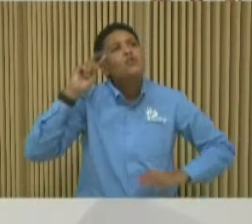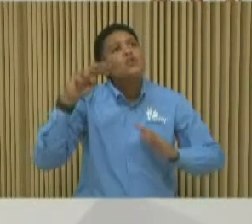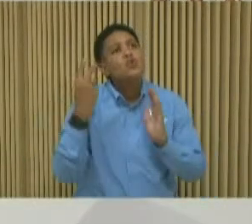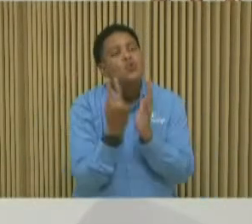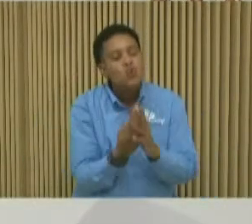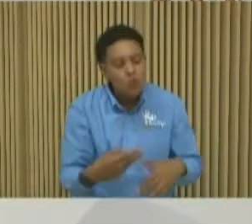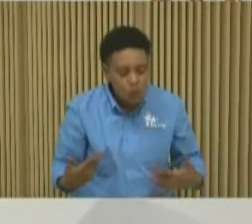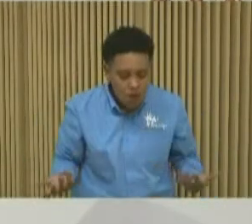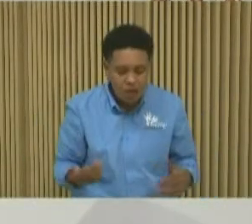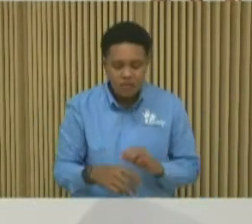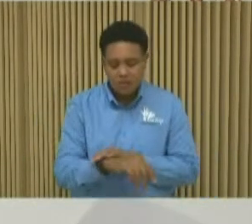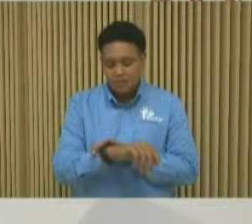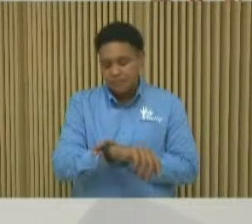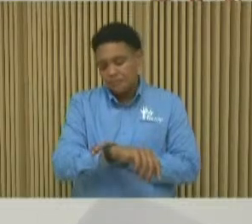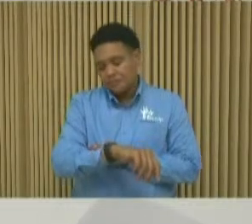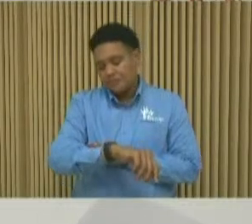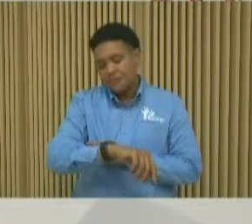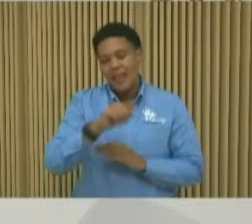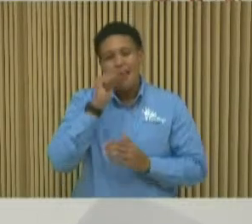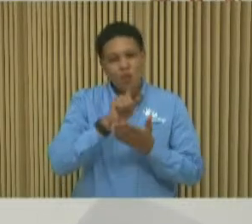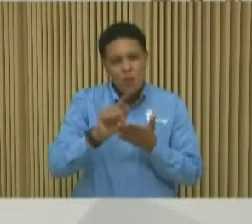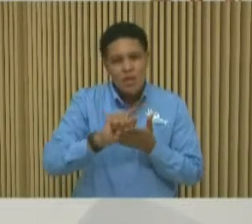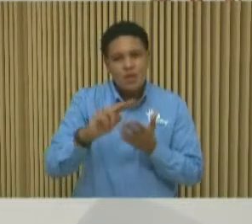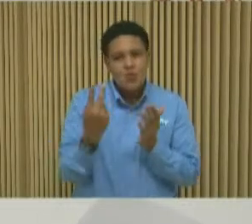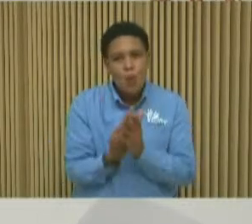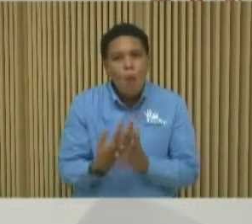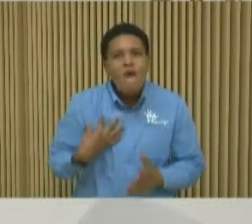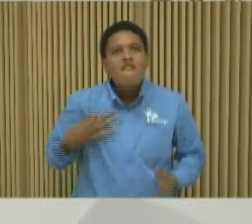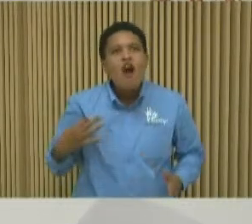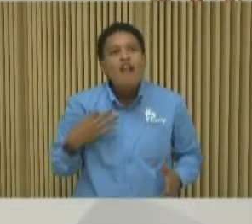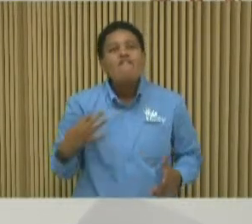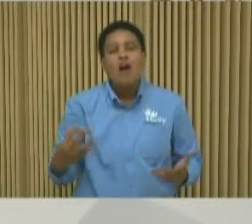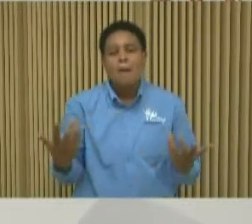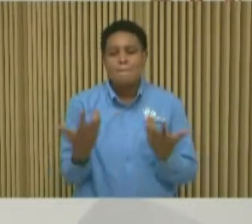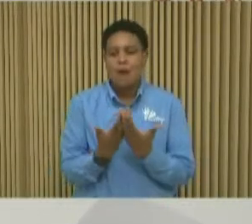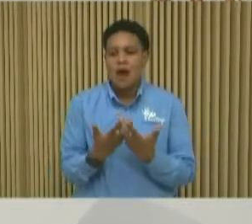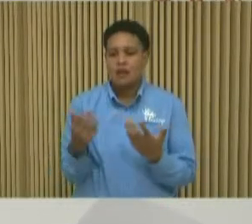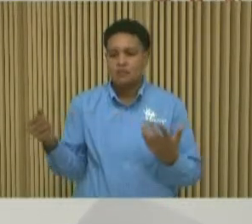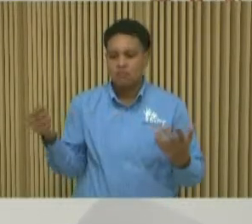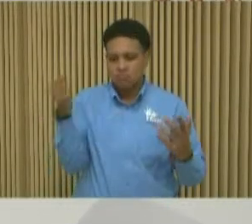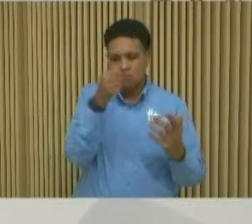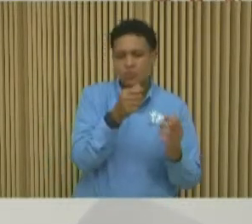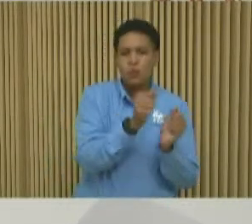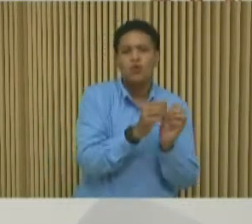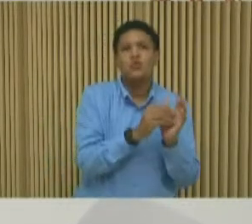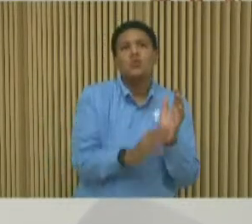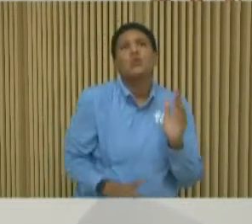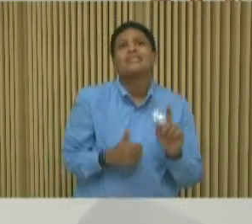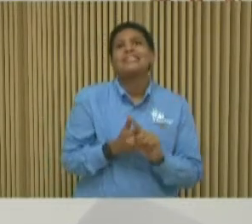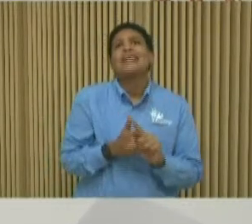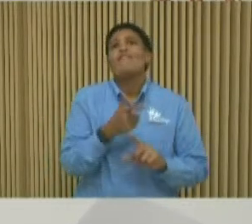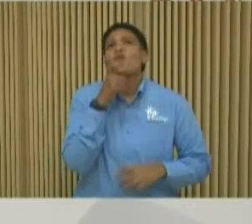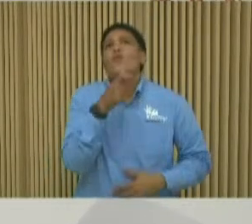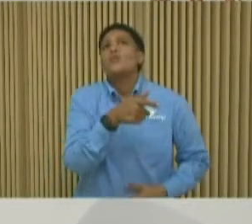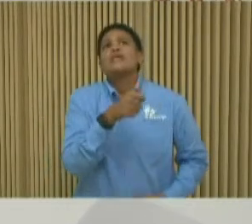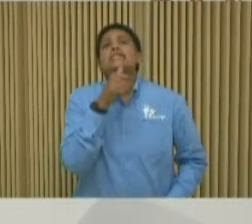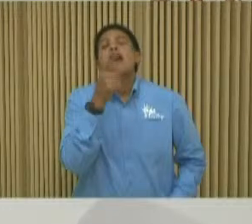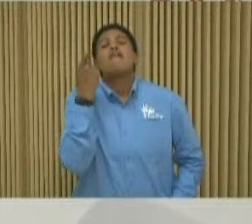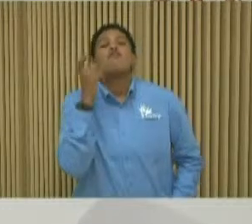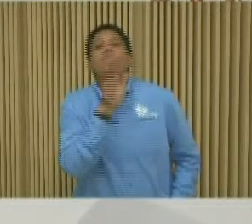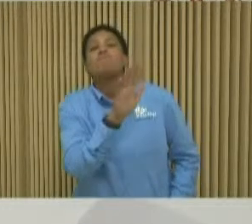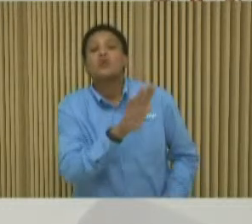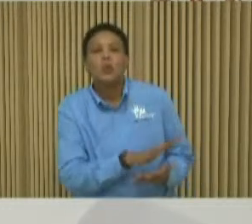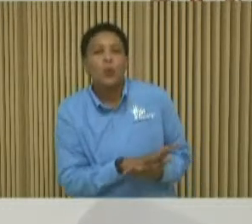hours per week or something like that, and we would match them now with students who were not from their